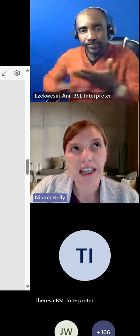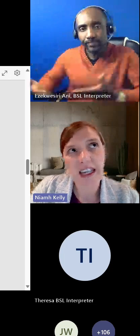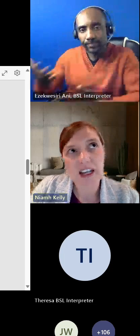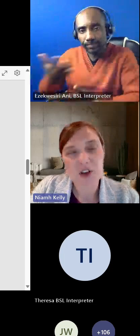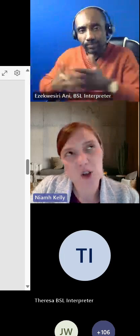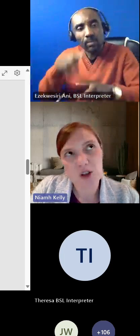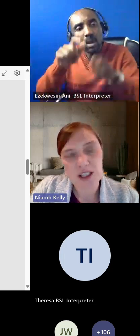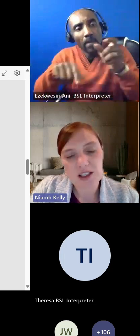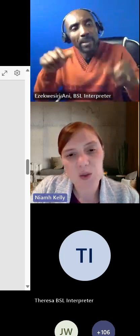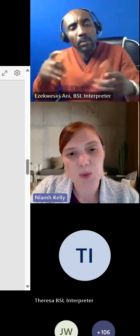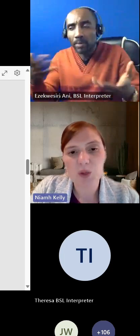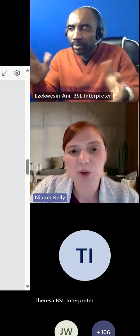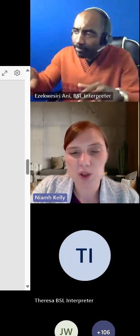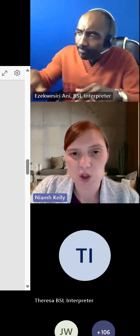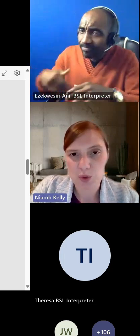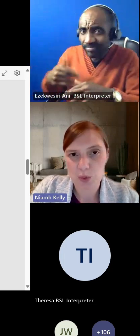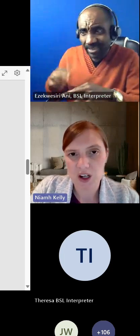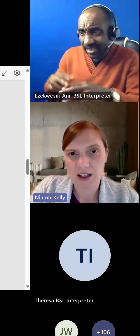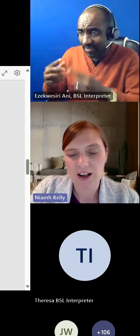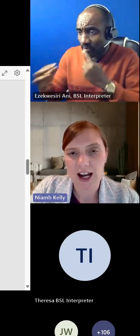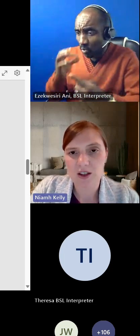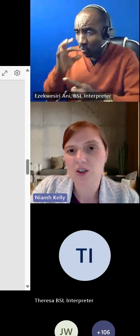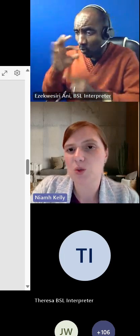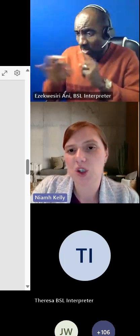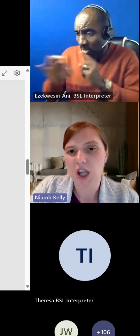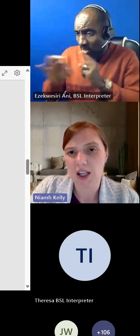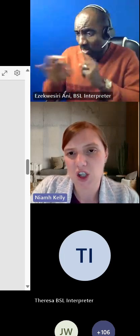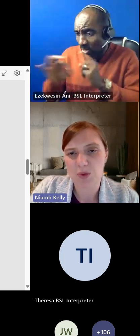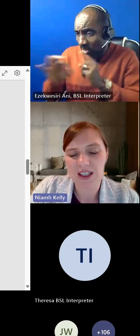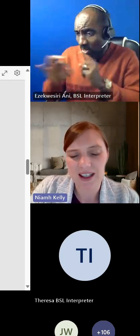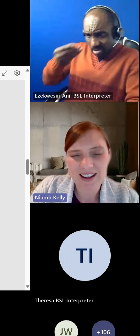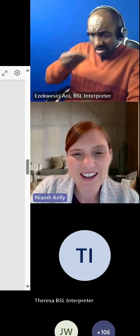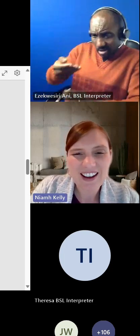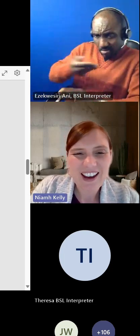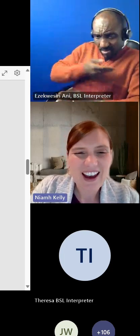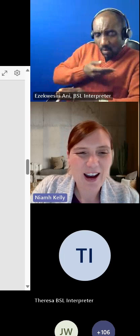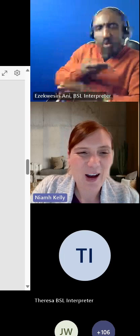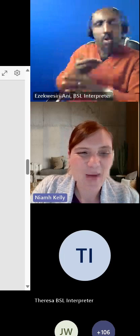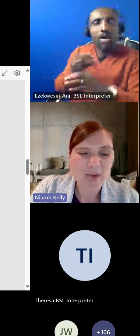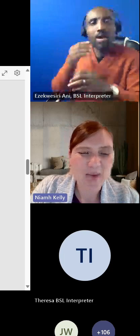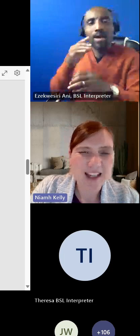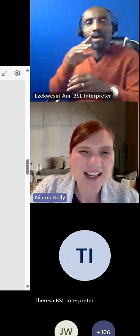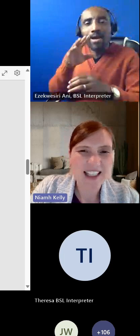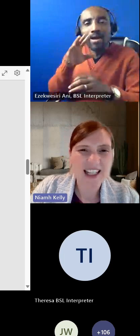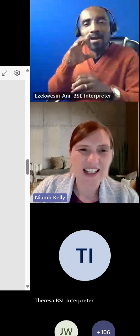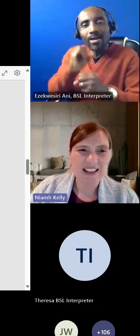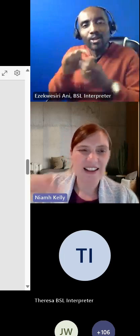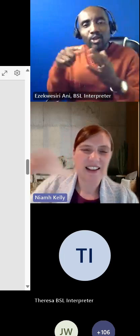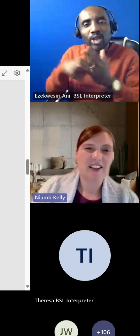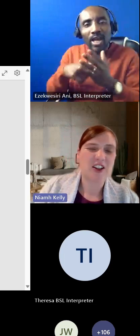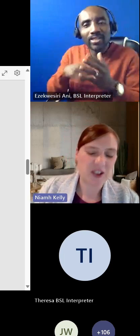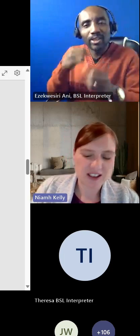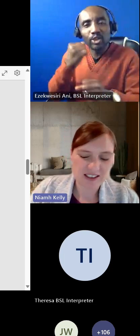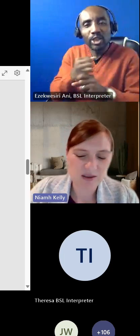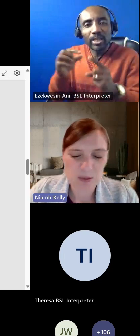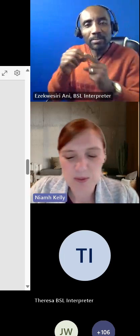saying, if you do this, people will just prepare their answers with ChatGPT. And